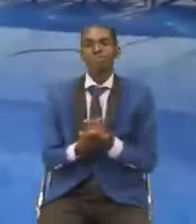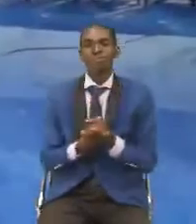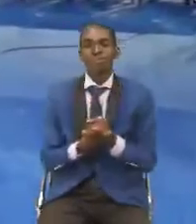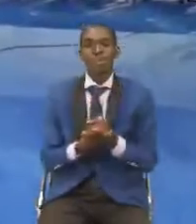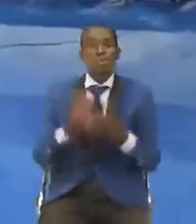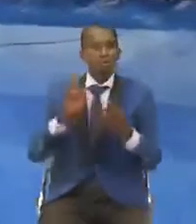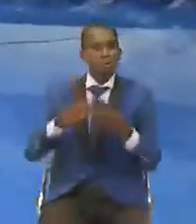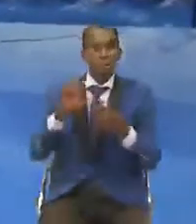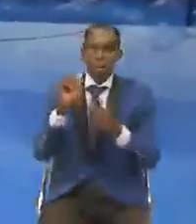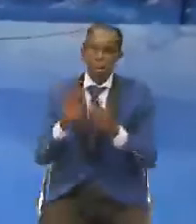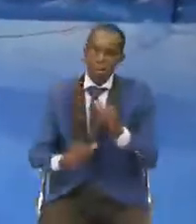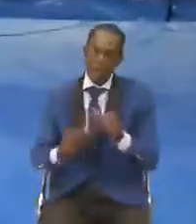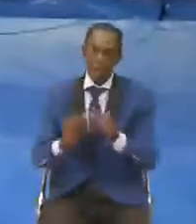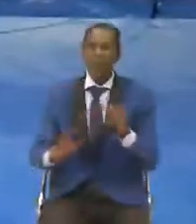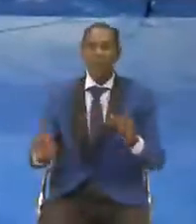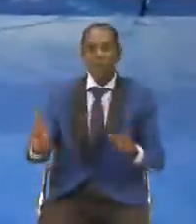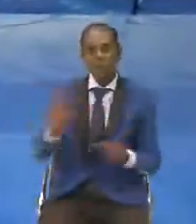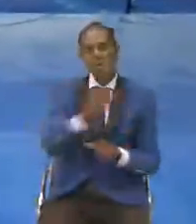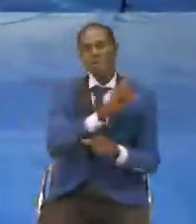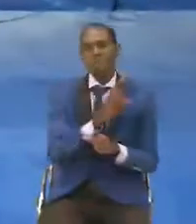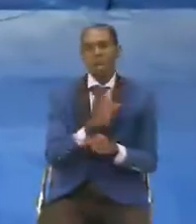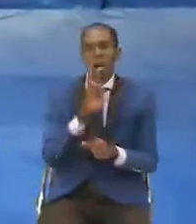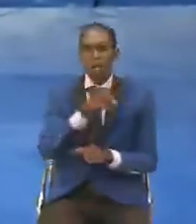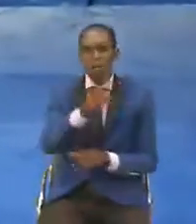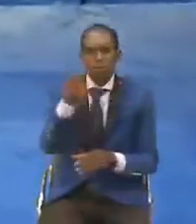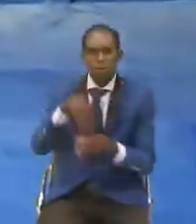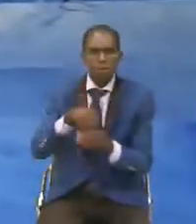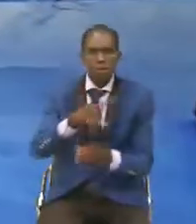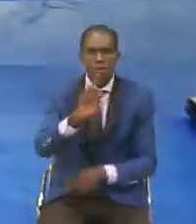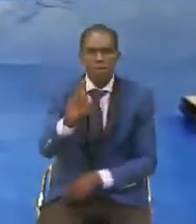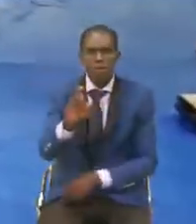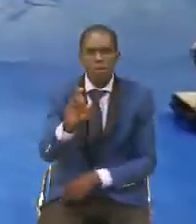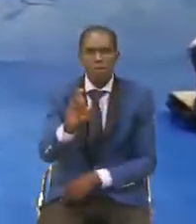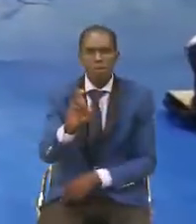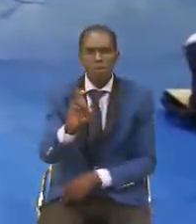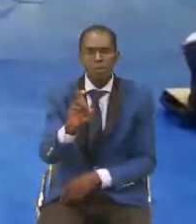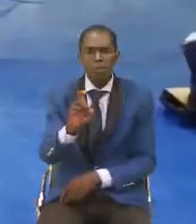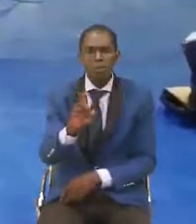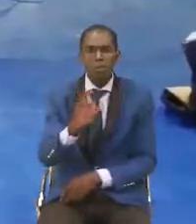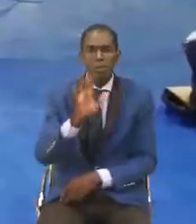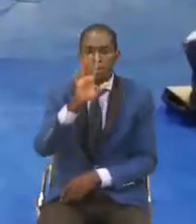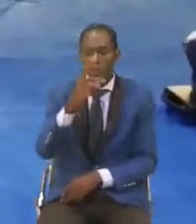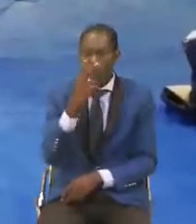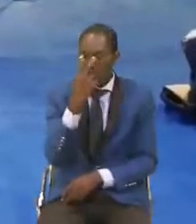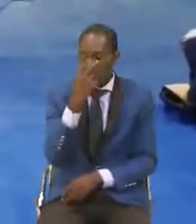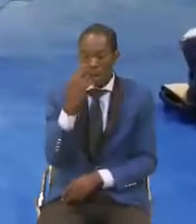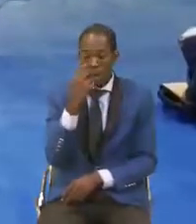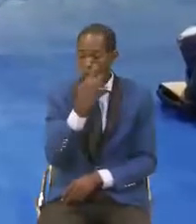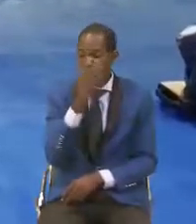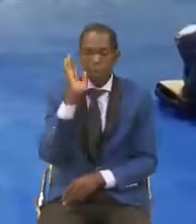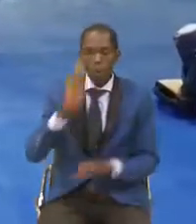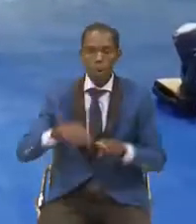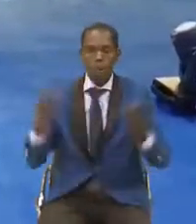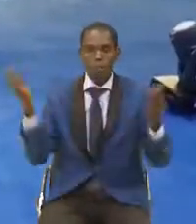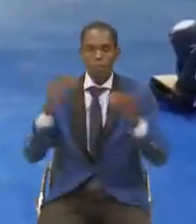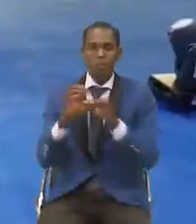To everyone. Am I there? To everyone. Are you